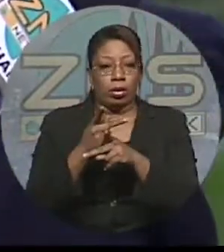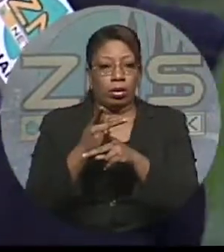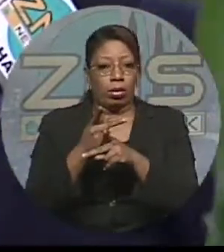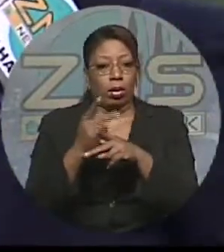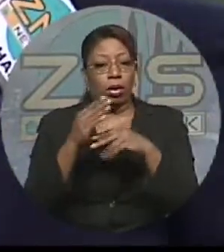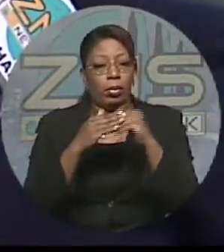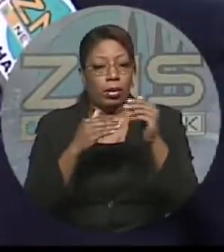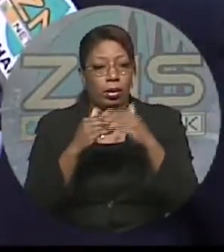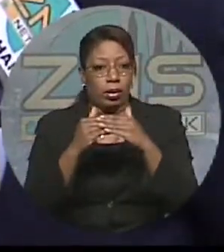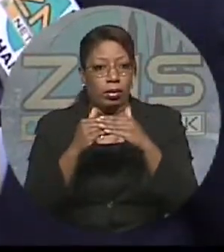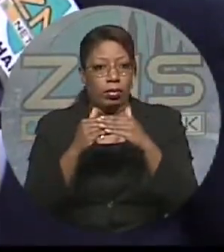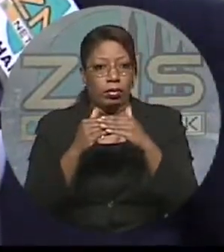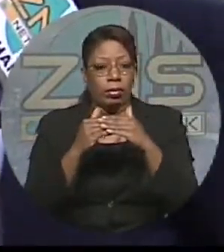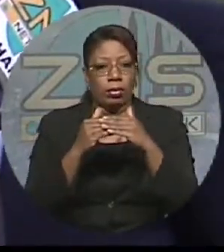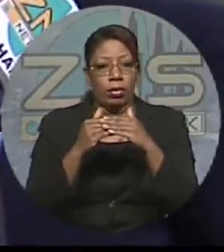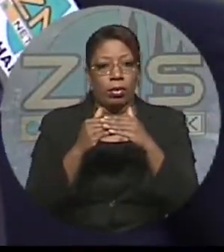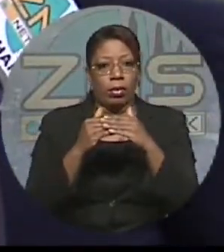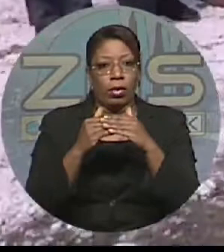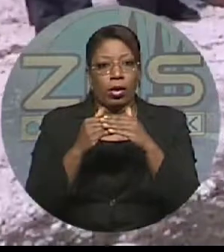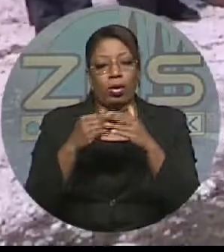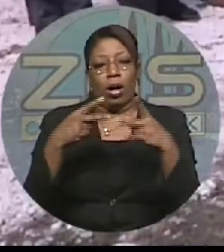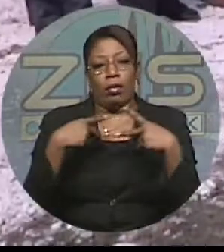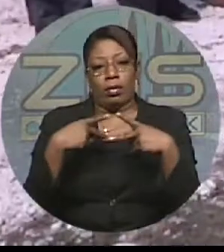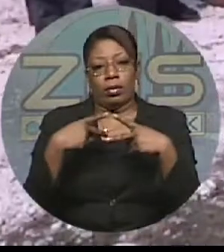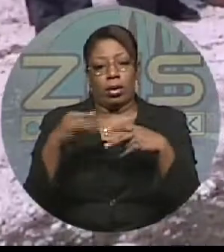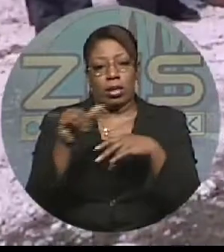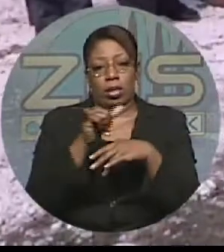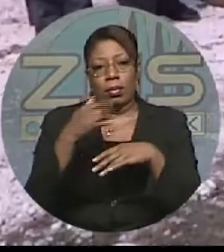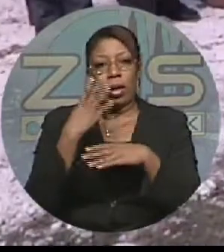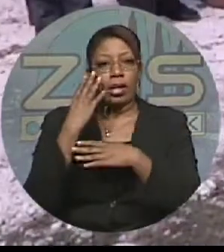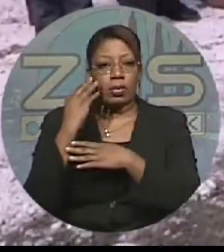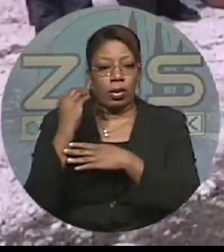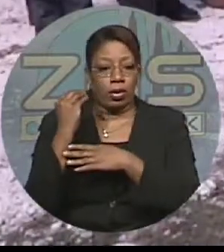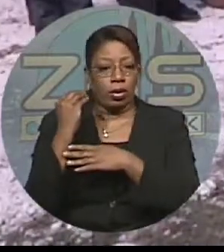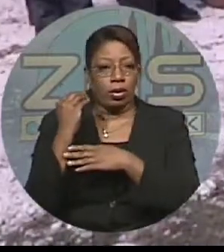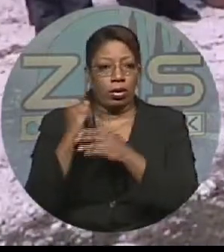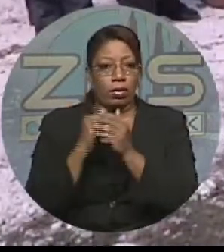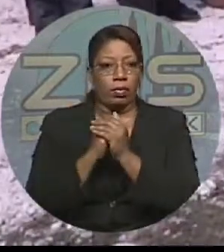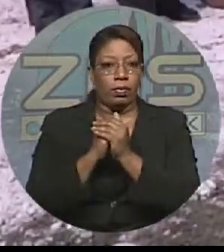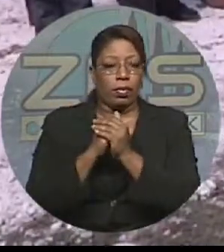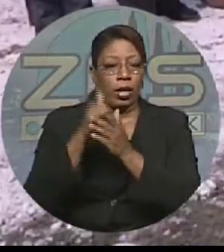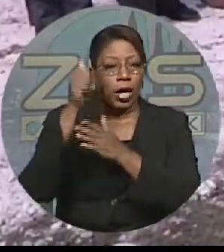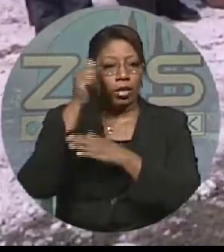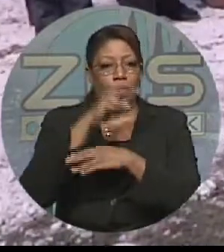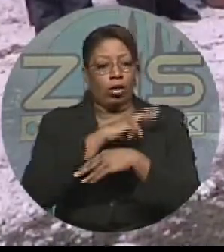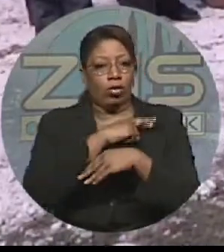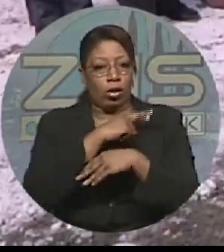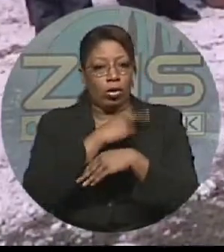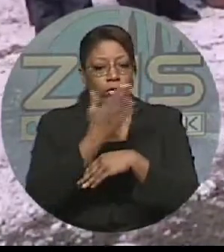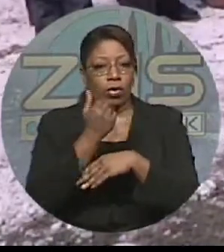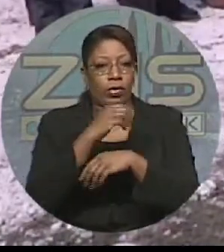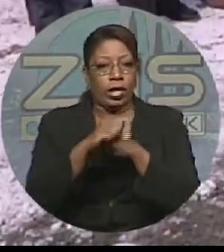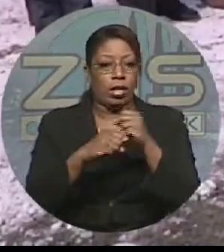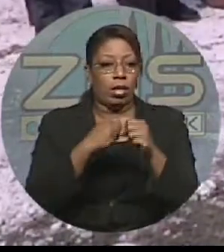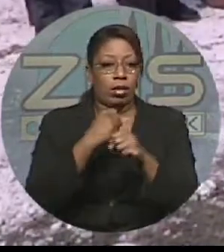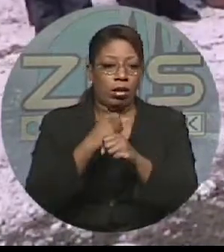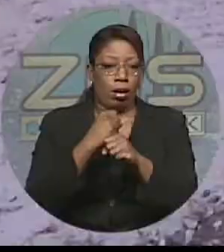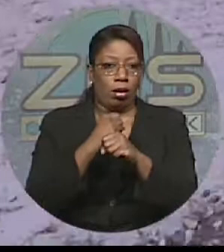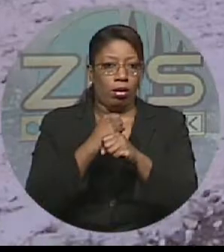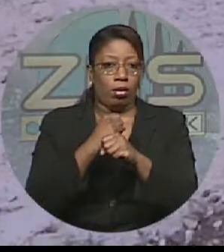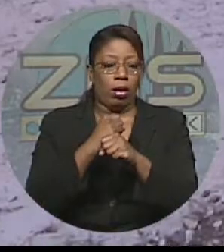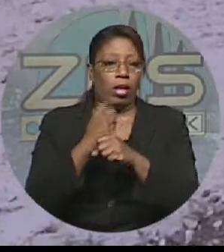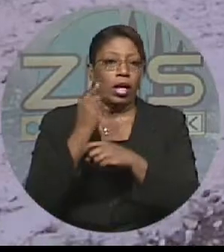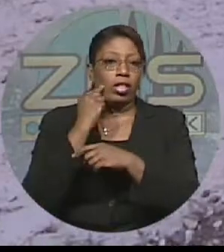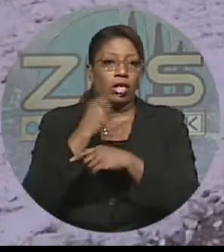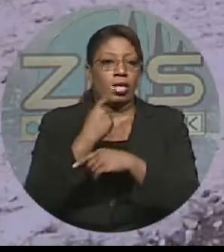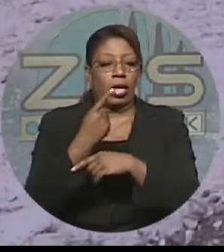without blinking, it's the same experience. Daughter of the late Andre Rogers, who spent 15 years in the big leagues, Gina says her father would be proud